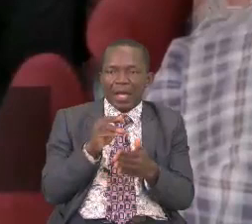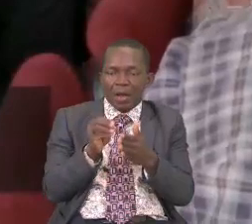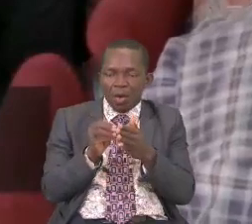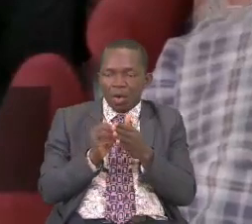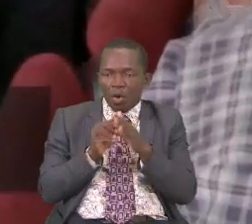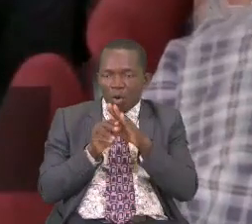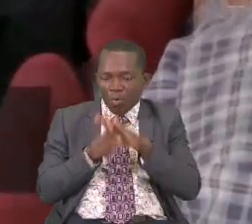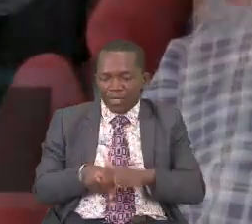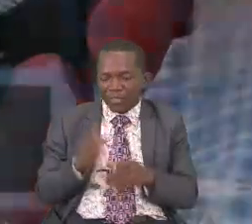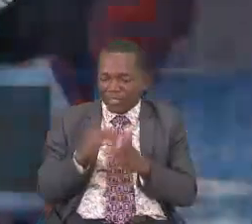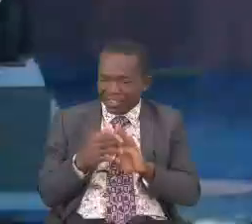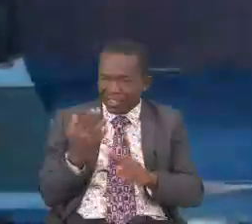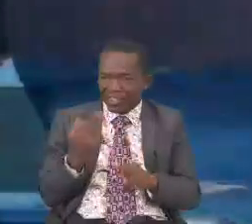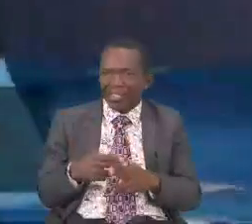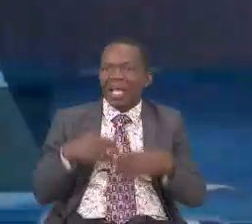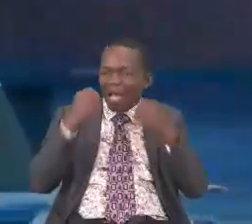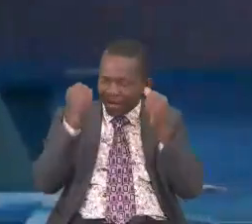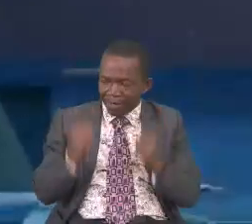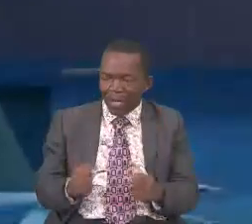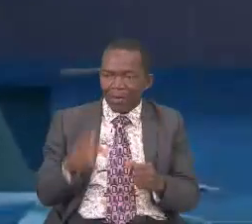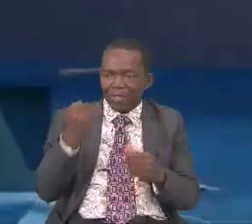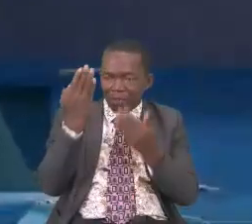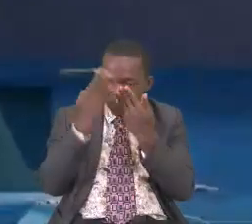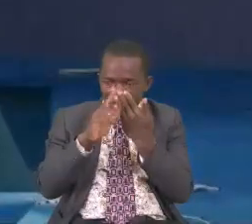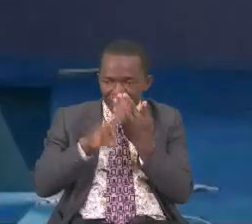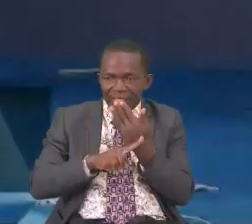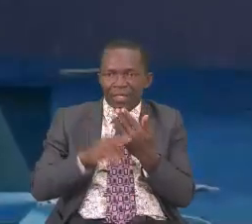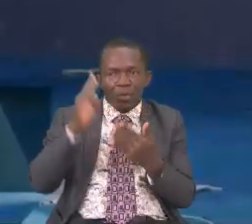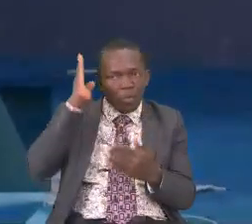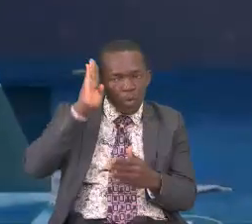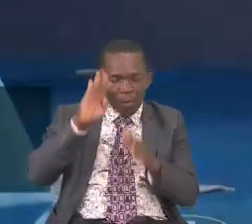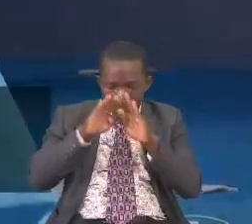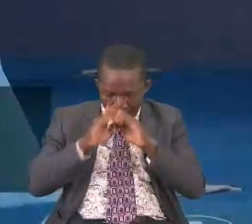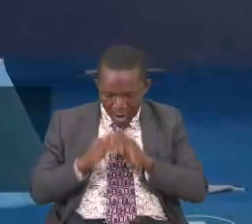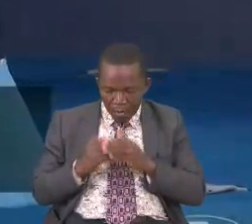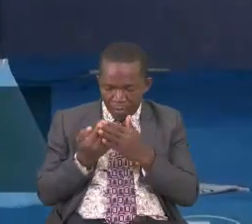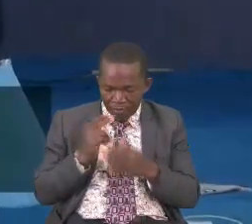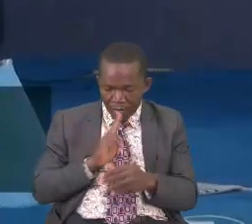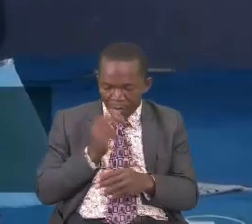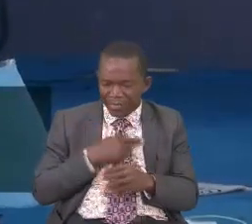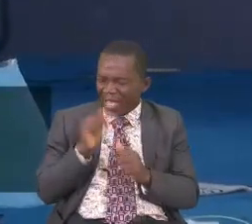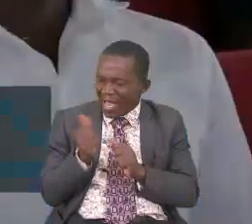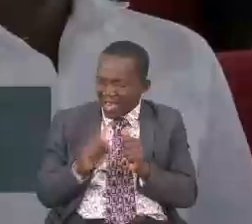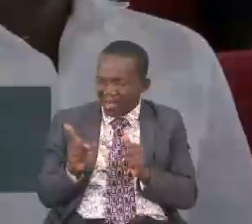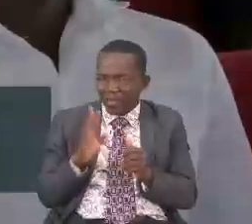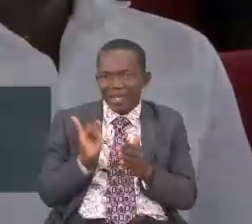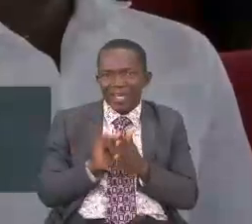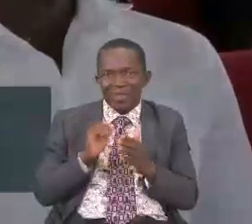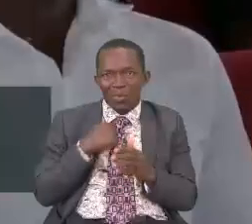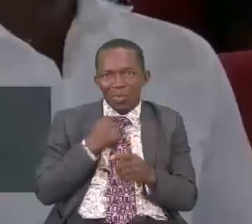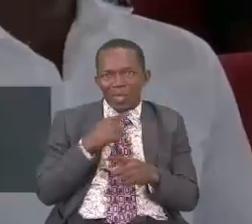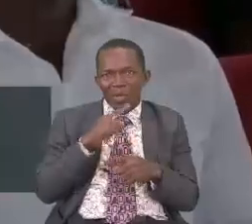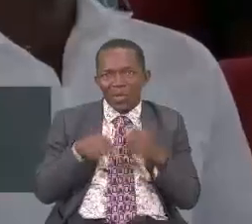up and the powers of Darkness will bow before us everywhere we go enjoying Jesus